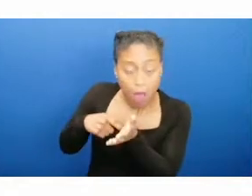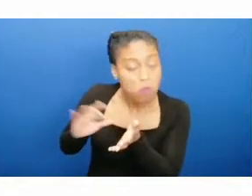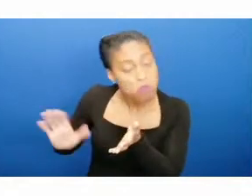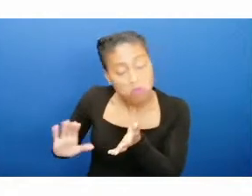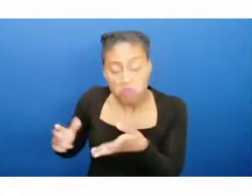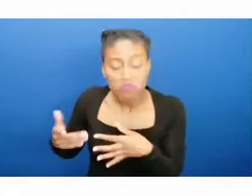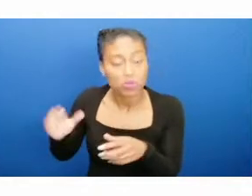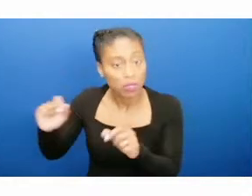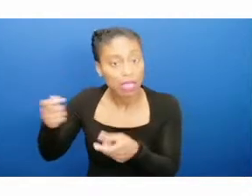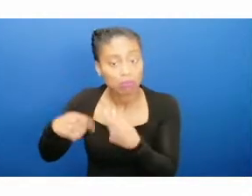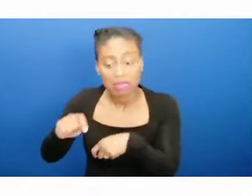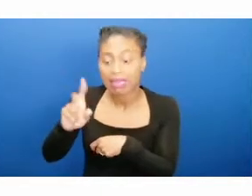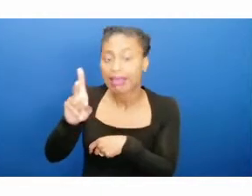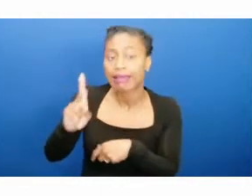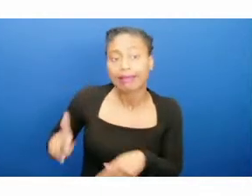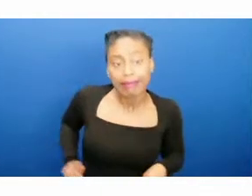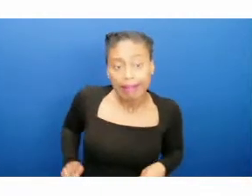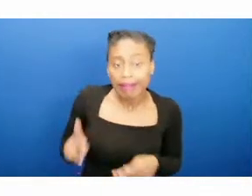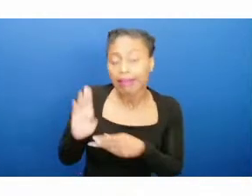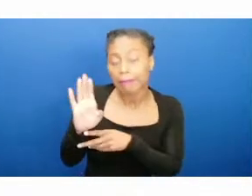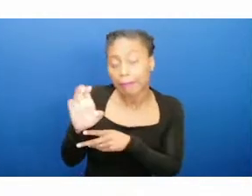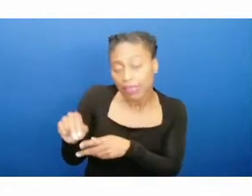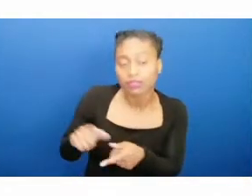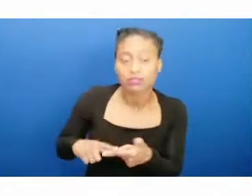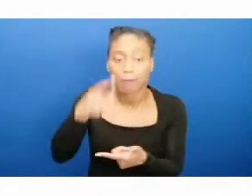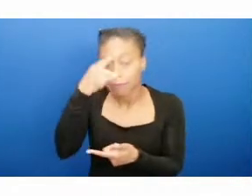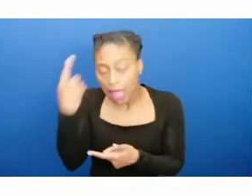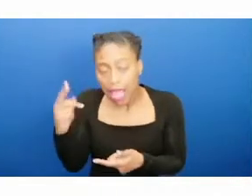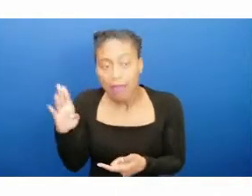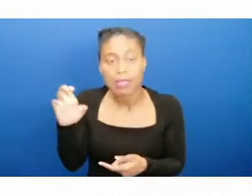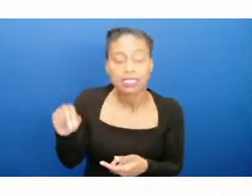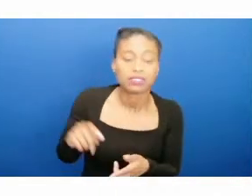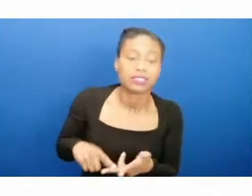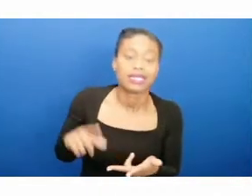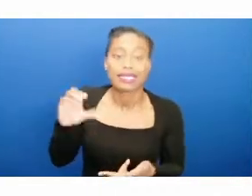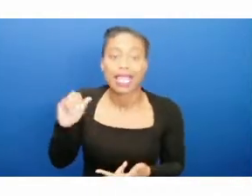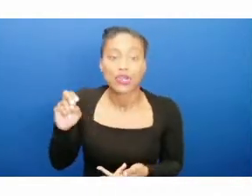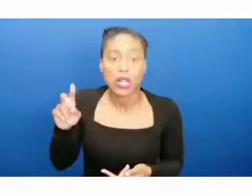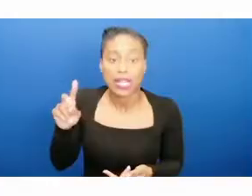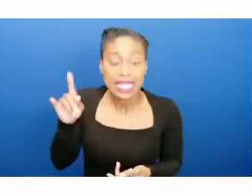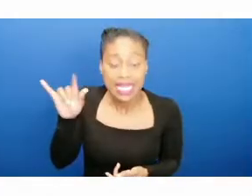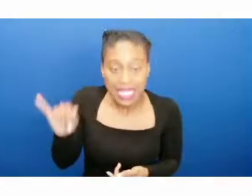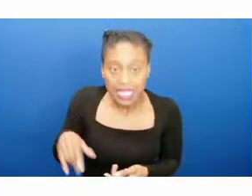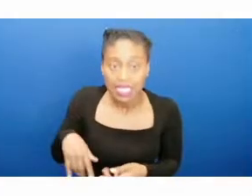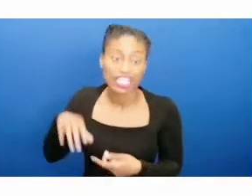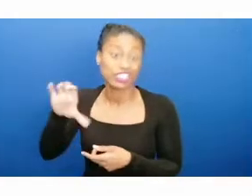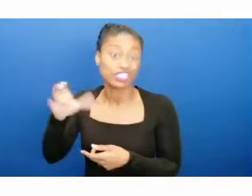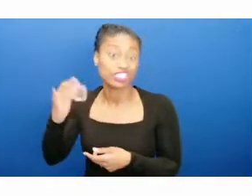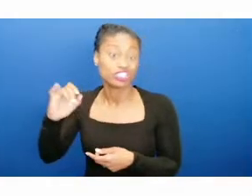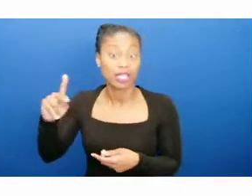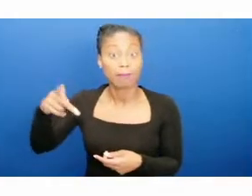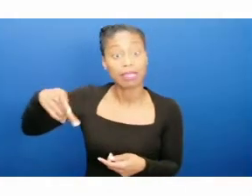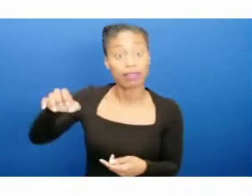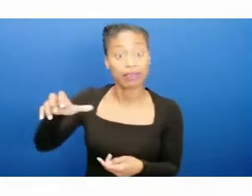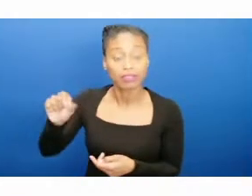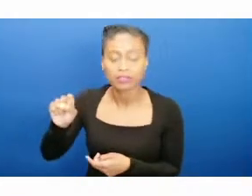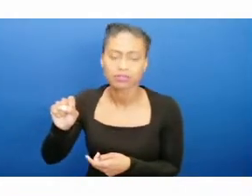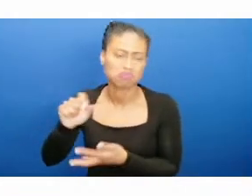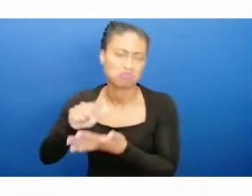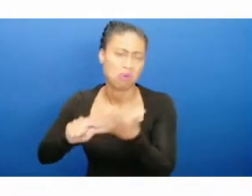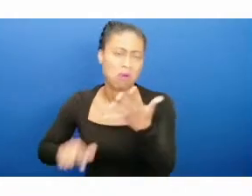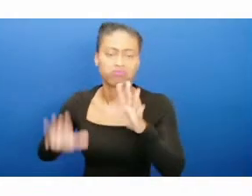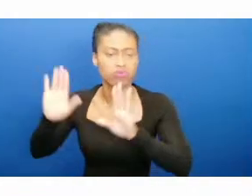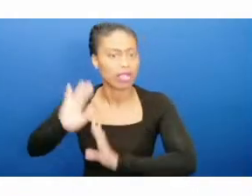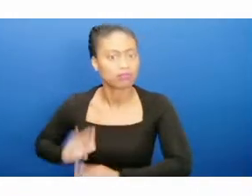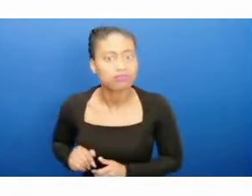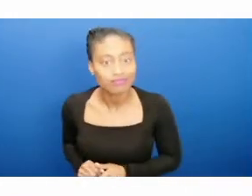beans, black beans, cannellini beans, chickpeas. They would all be great. And then in addition to the